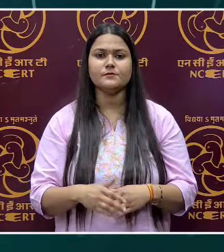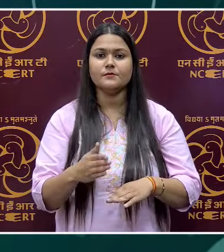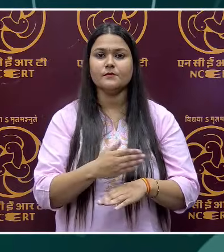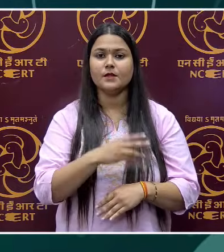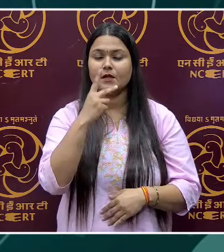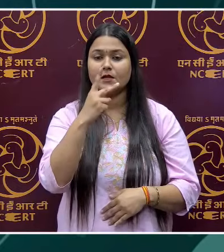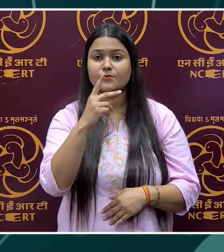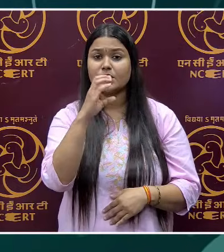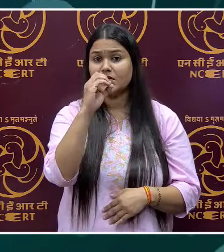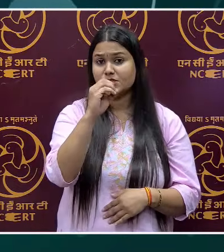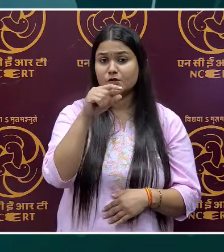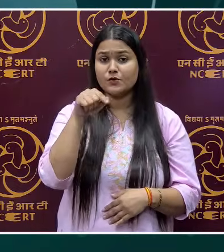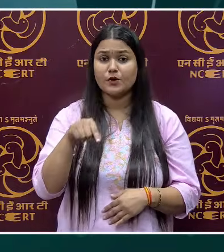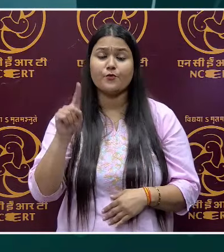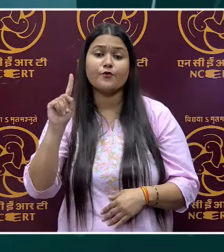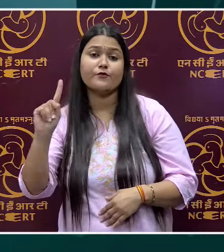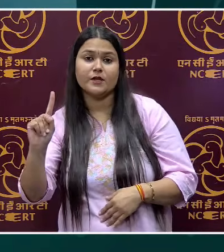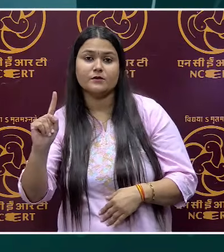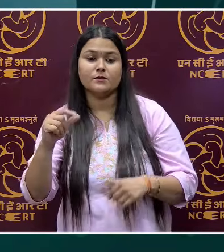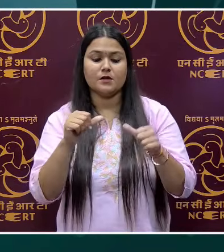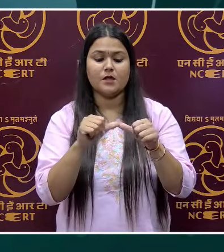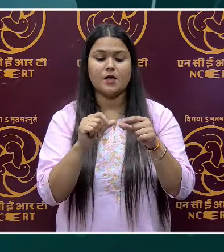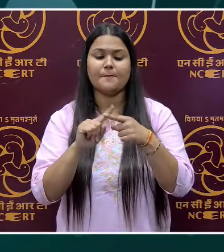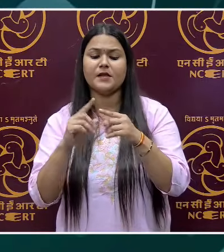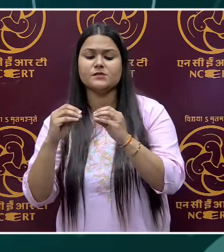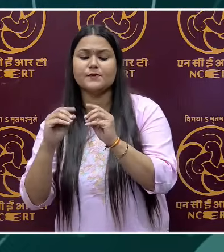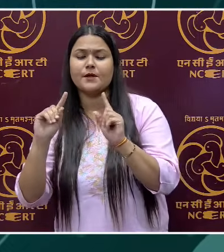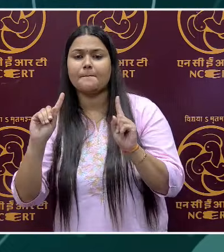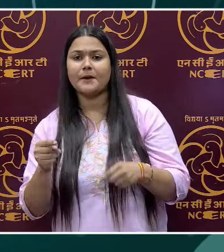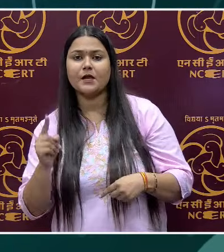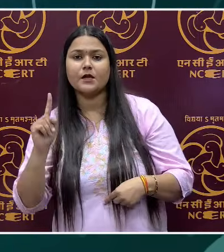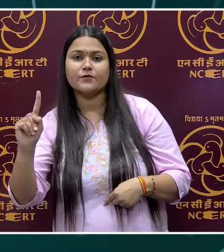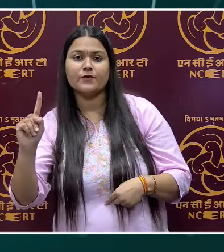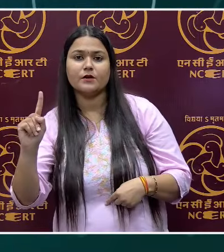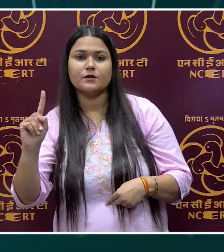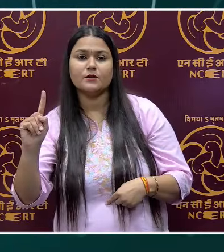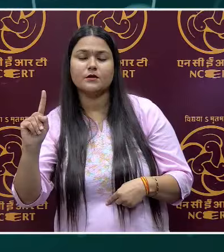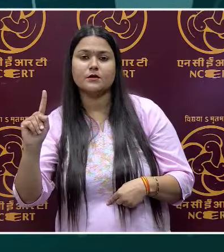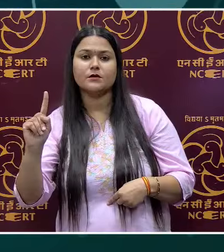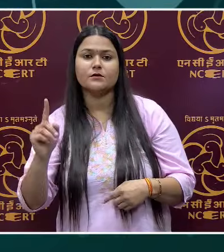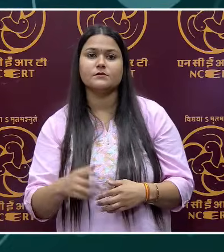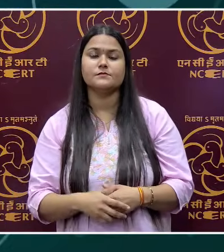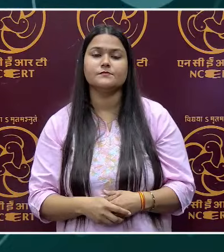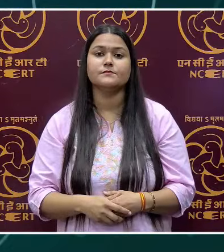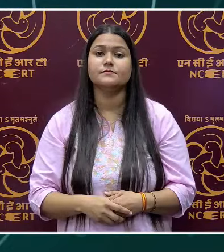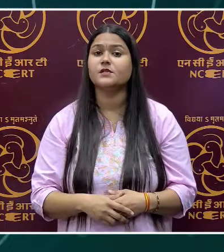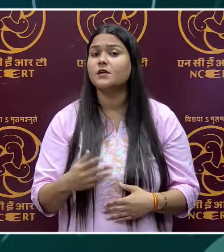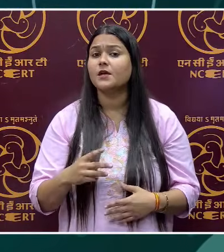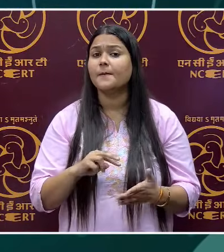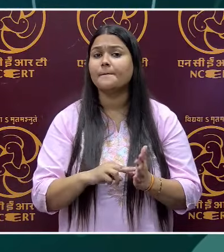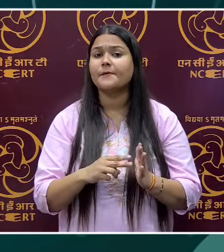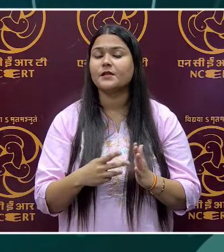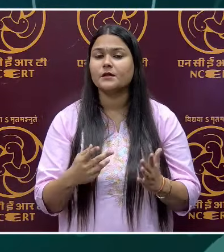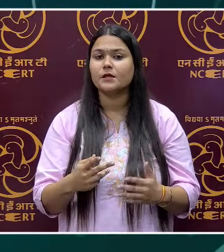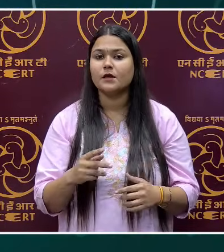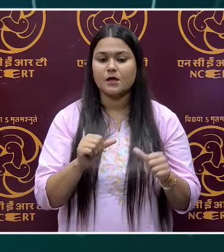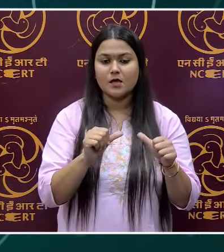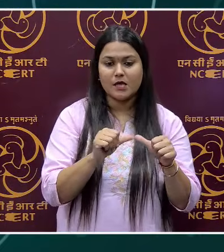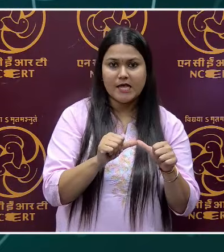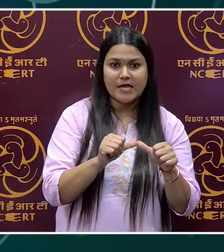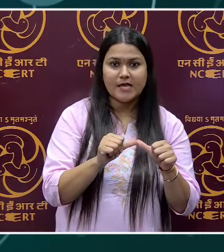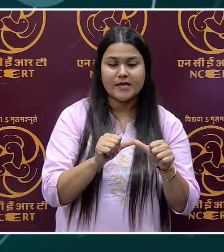for 0, now we will see for 1 what will happen. This is a plus b power 1, that means it will be equal to a,